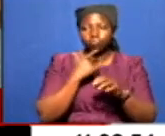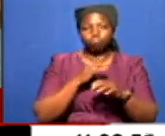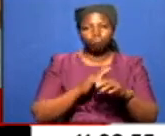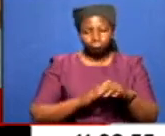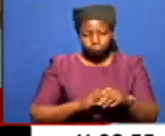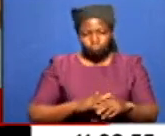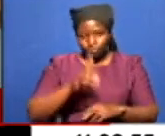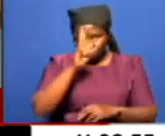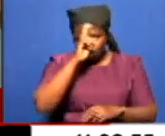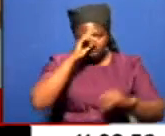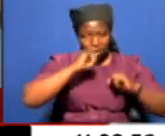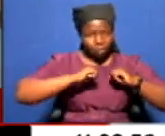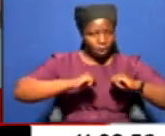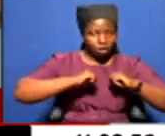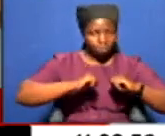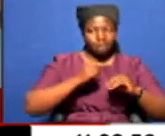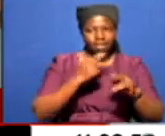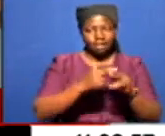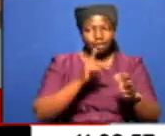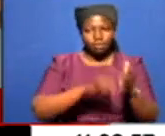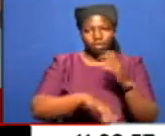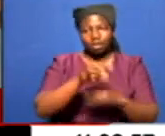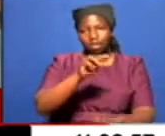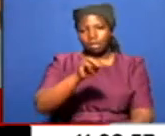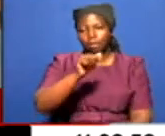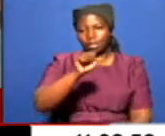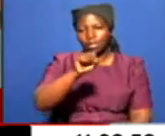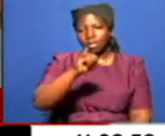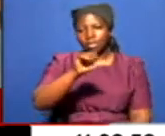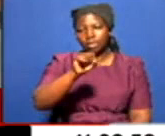Police, who is Masisi Mulili,